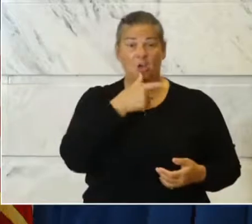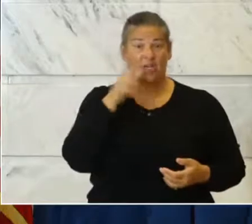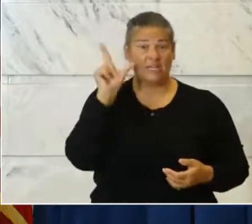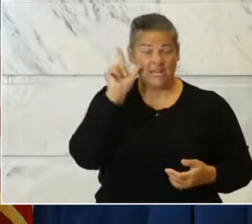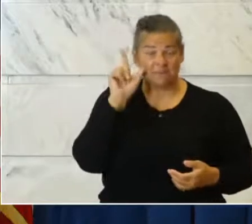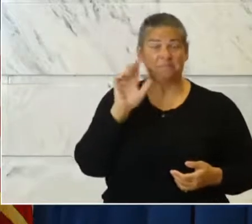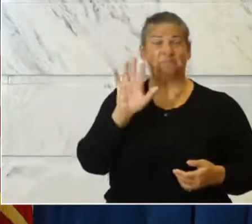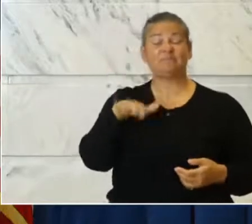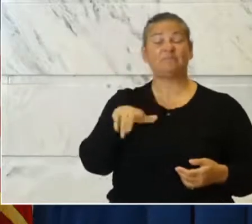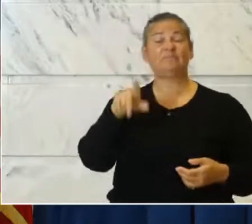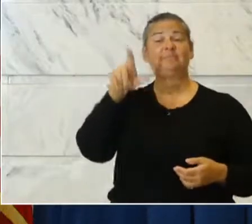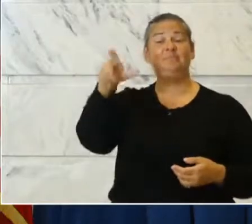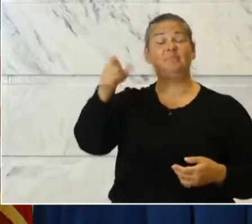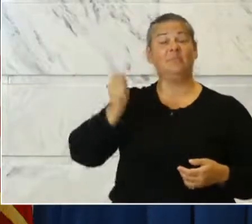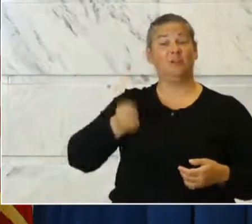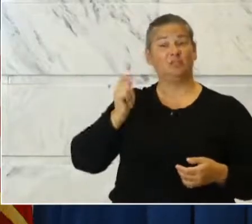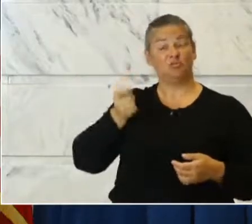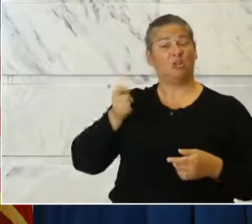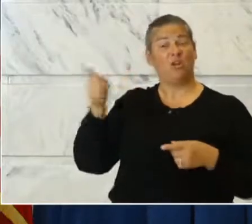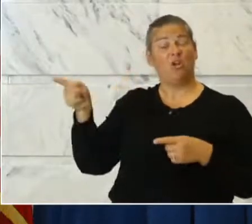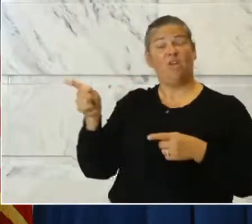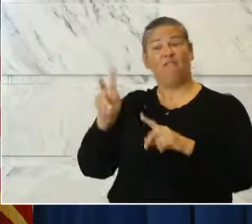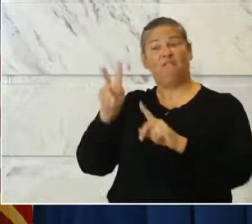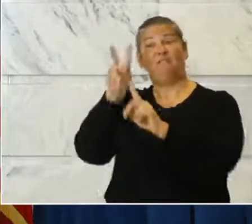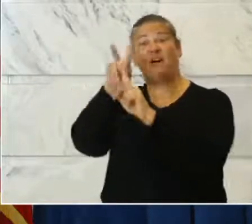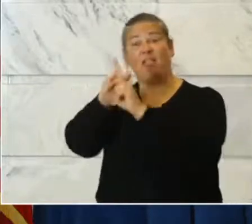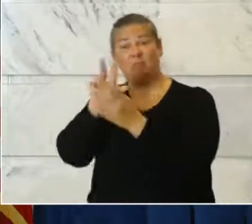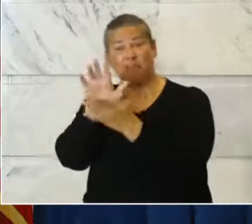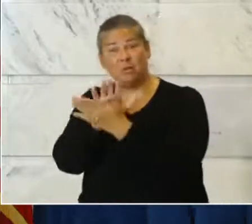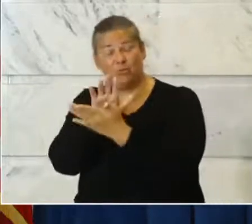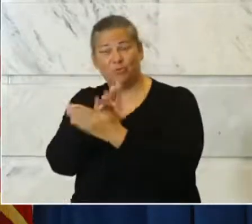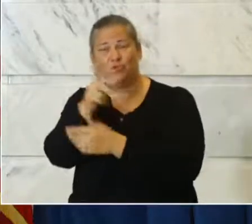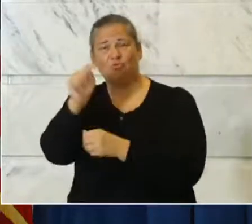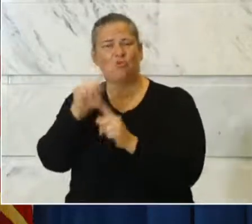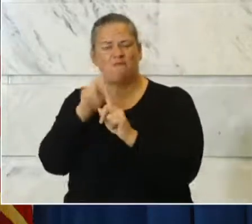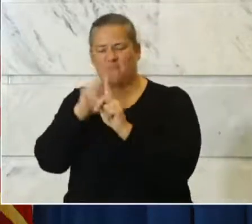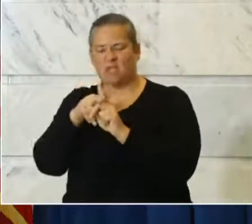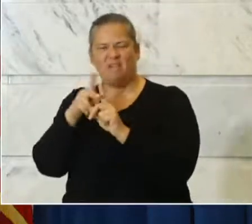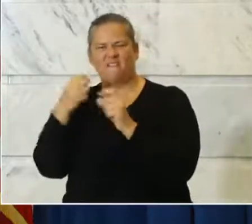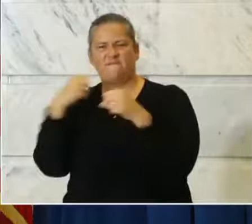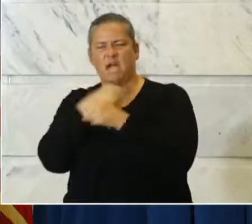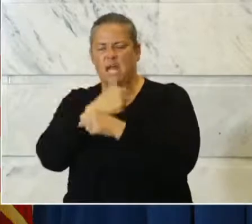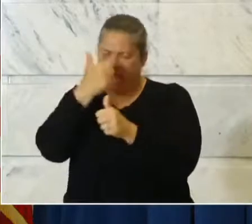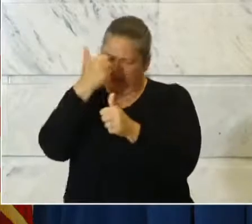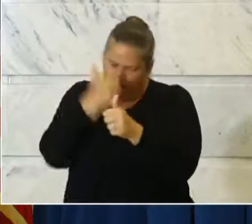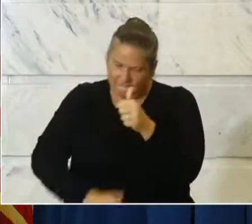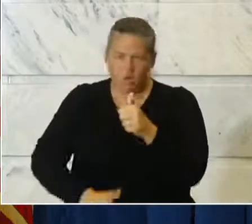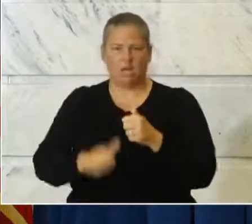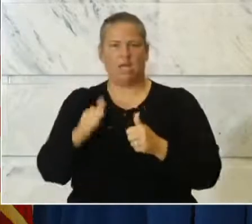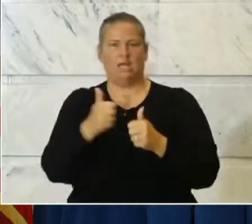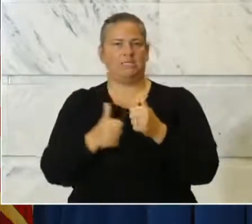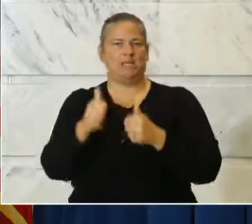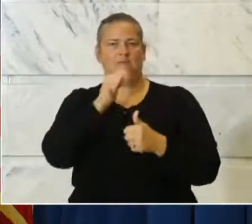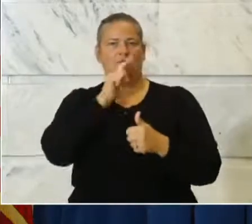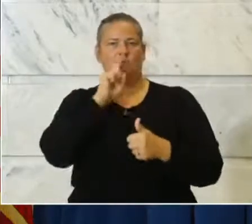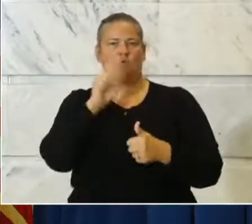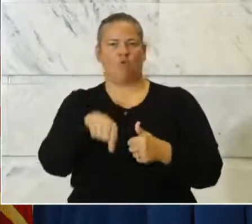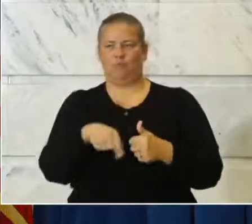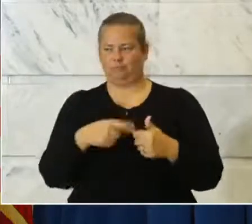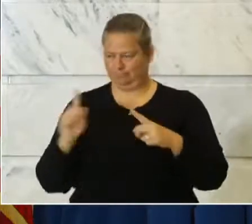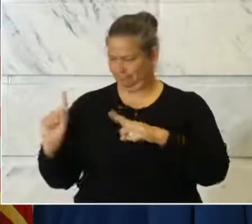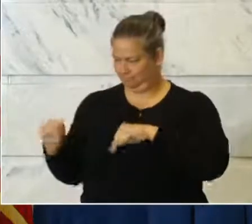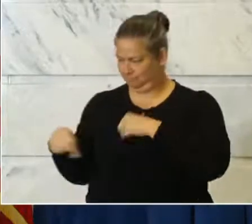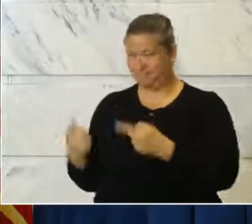constitutional officer filed a paper to try to nullify every executive order that we have made to date. Folks at home,